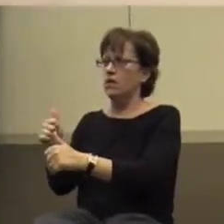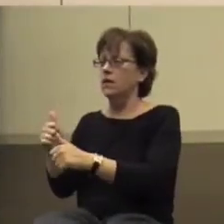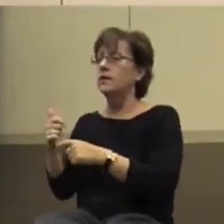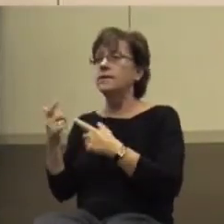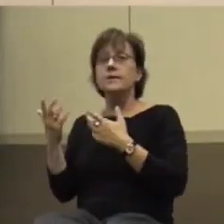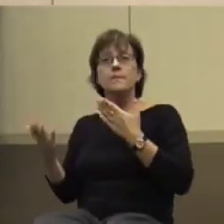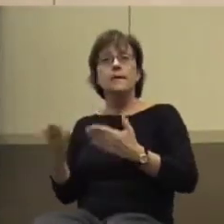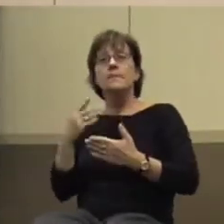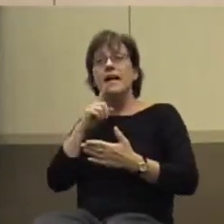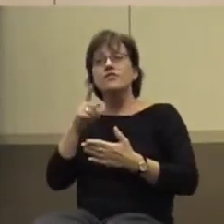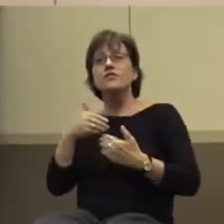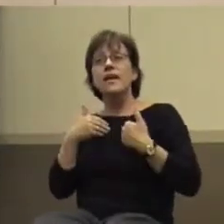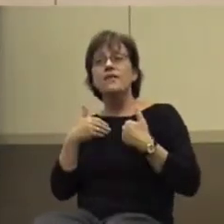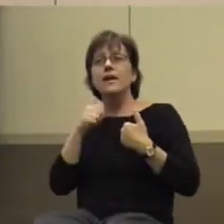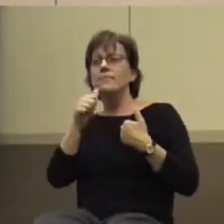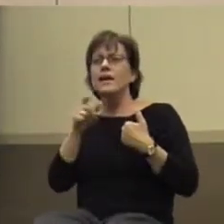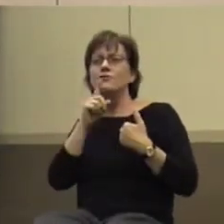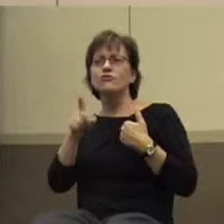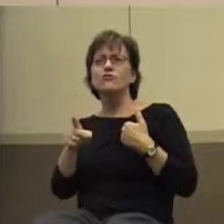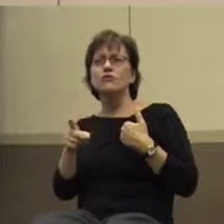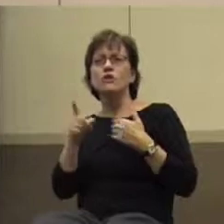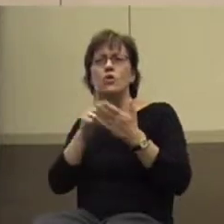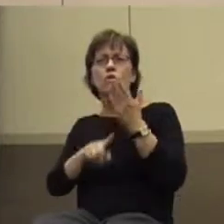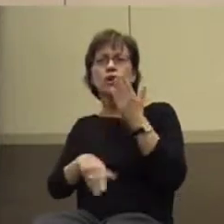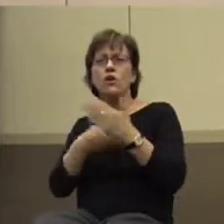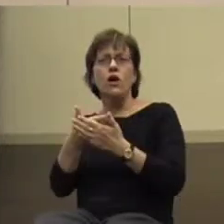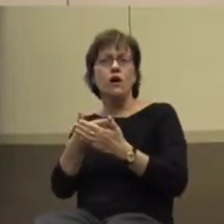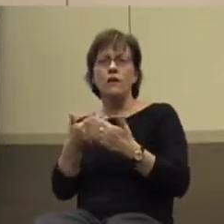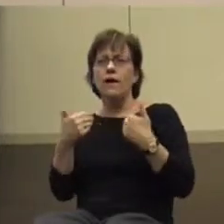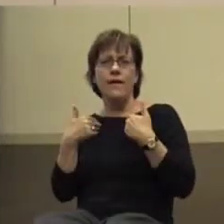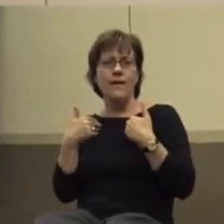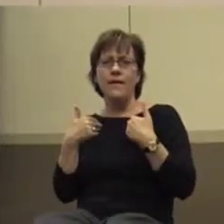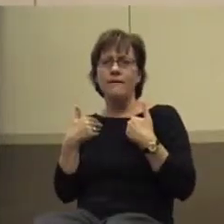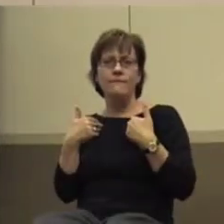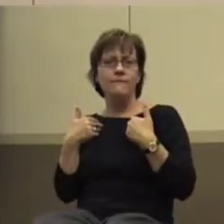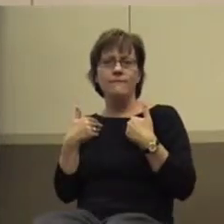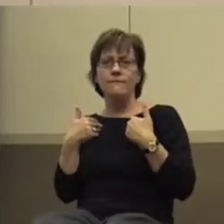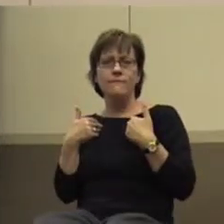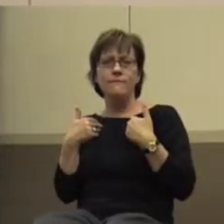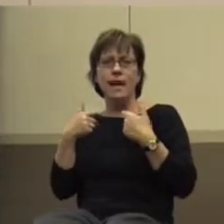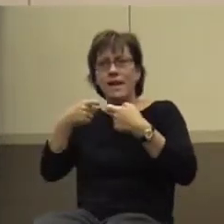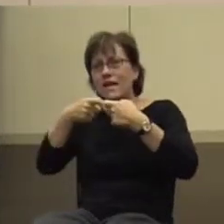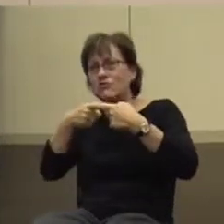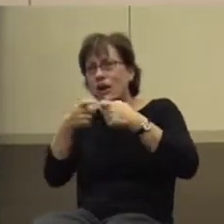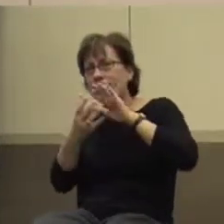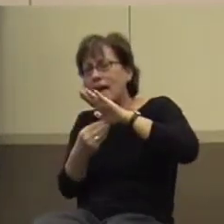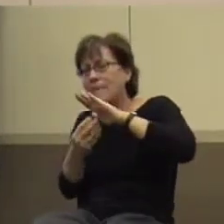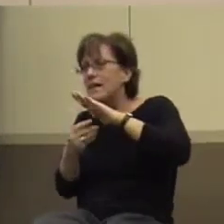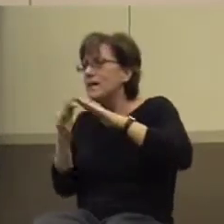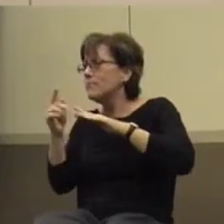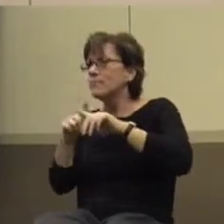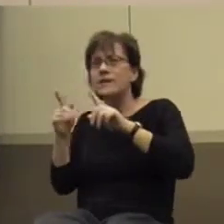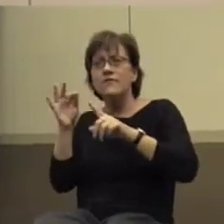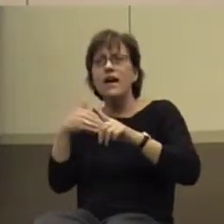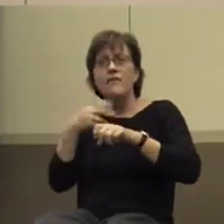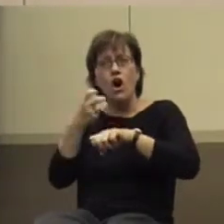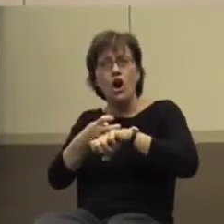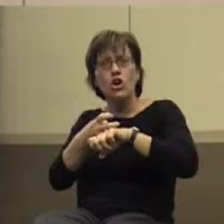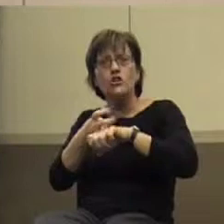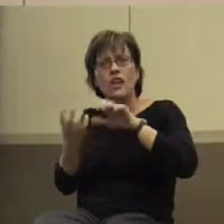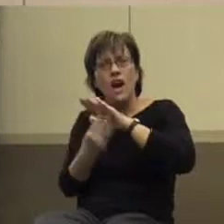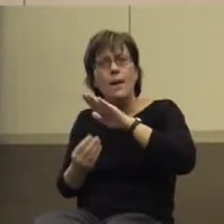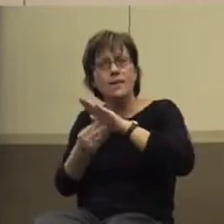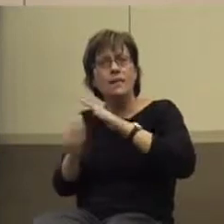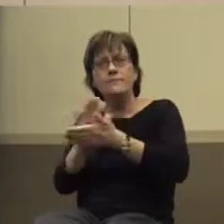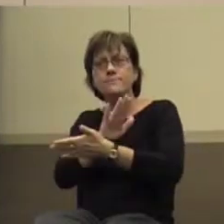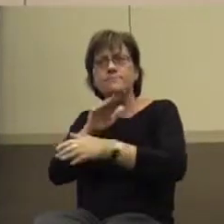I have electronic copies of, but if I've got hard copies and I can send them snail mail, and then even give you